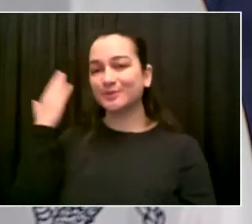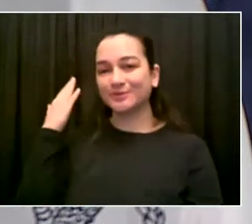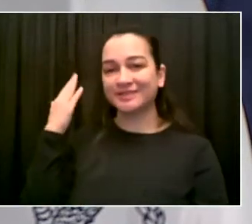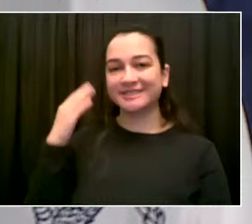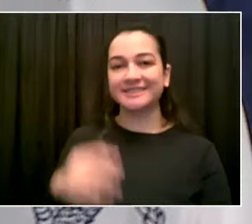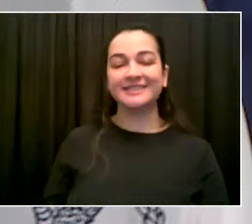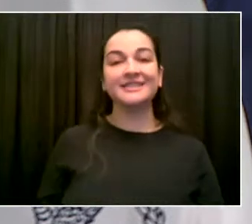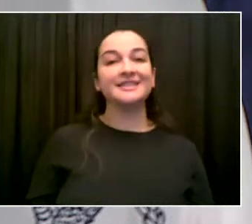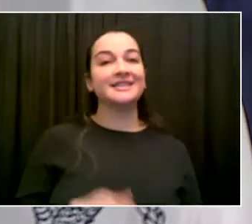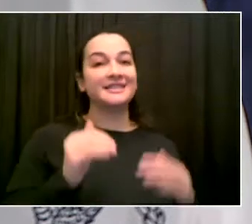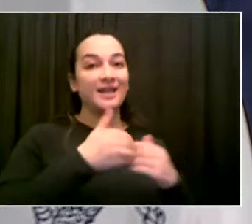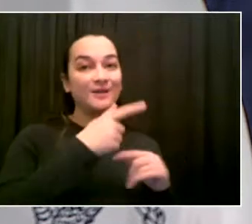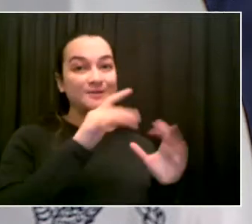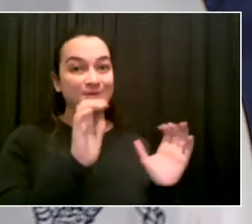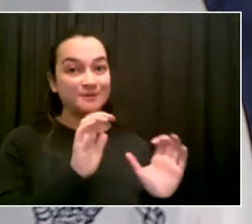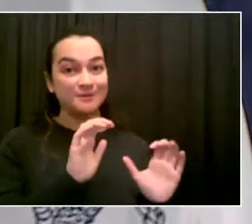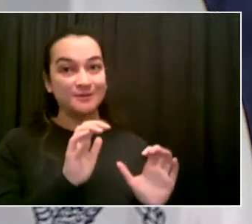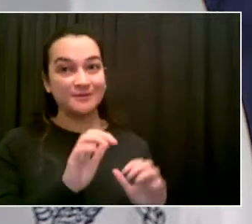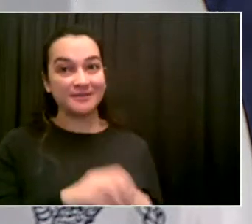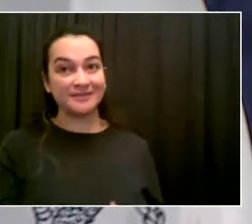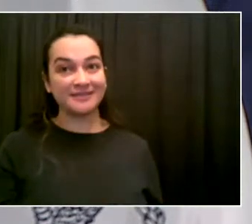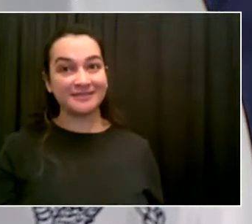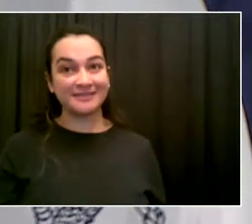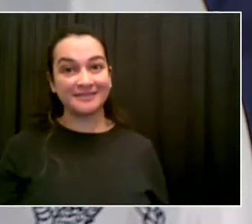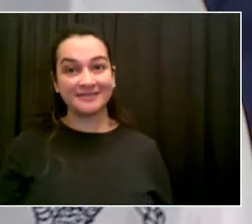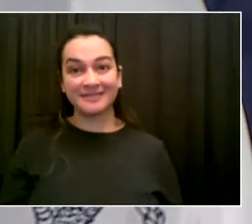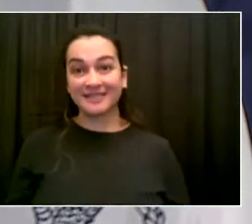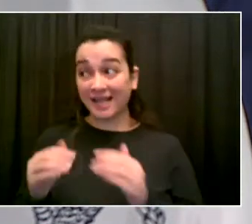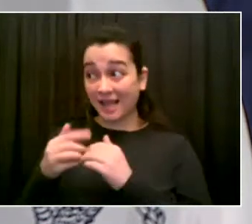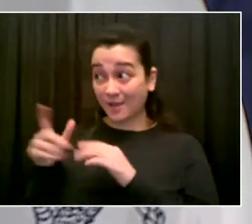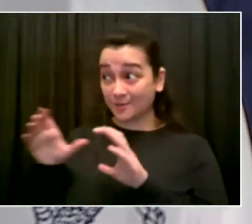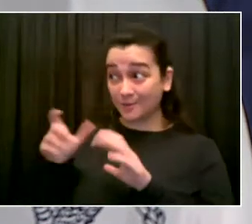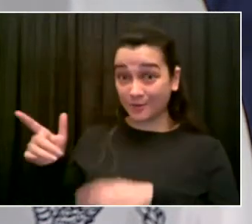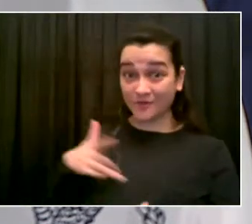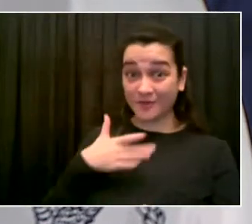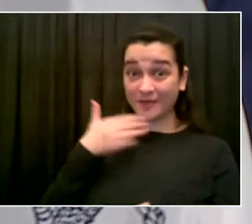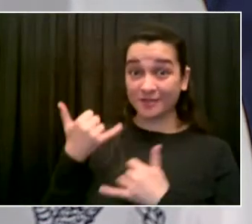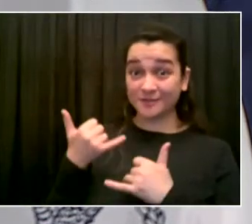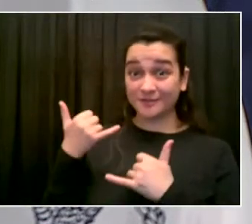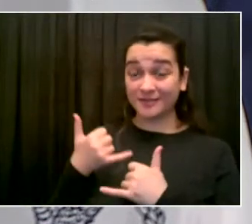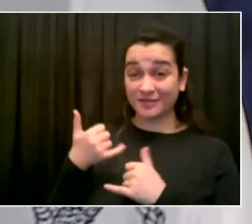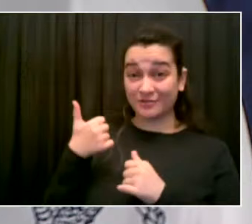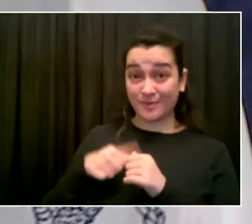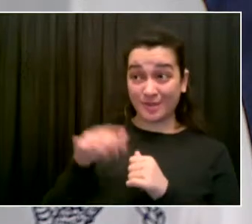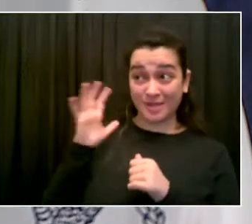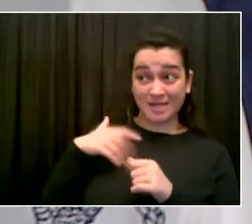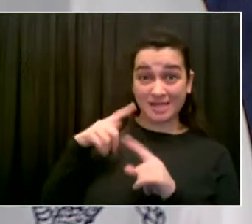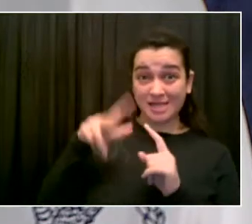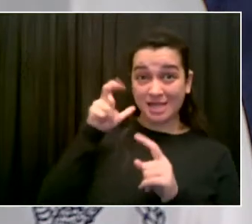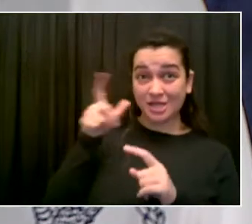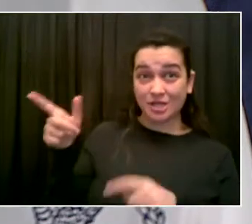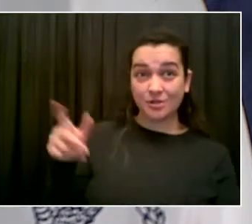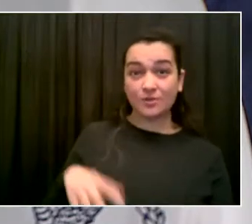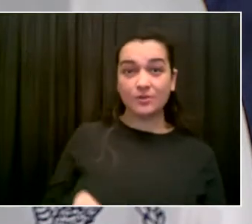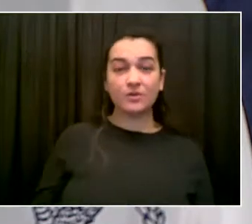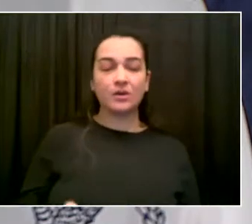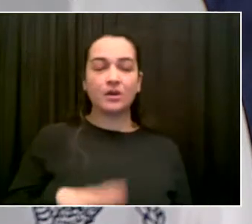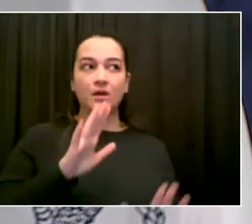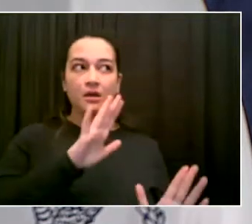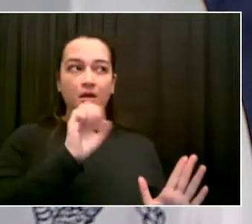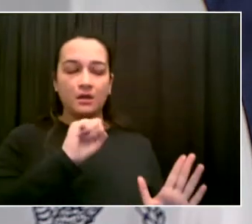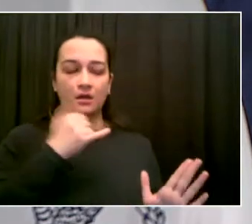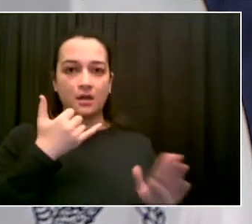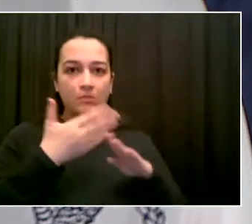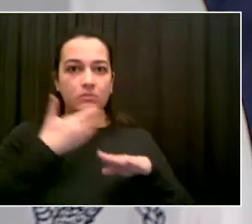phone today? Clearly today. Yes, yes, it is. Thanks to technology, crystal clear. There you go.